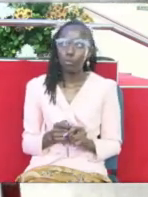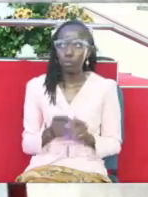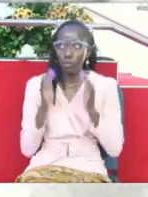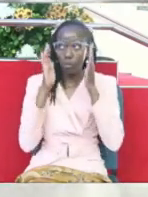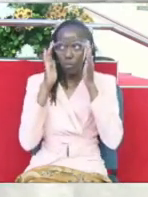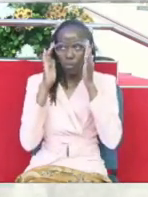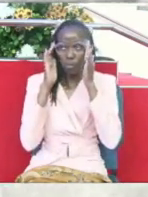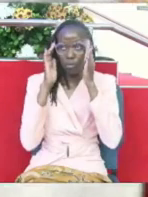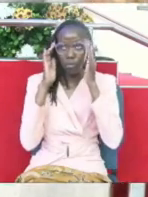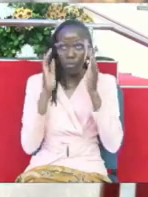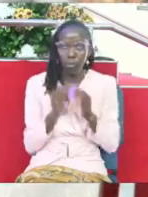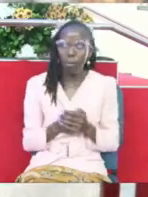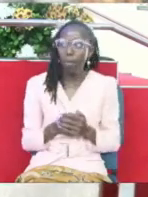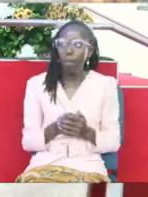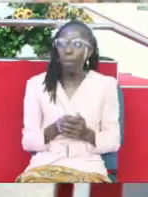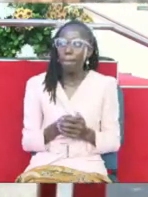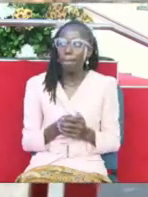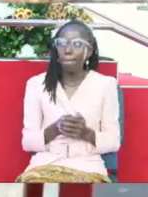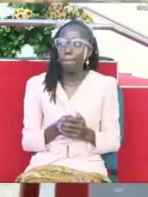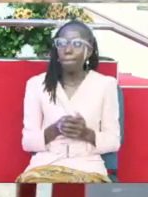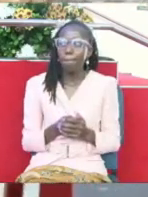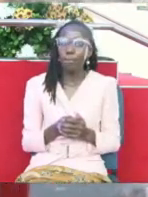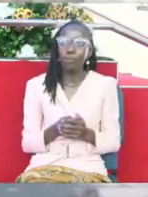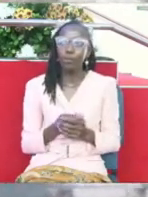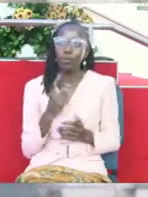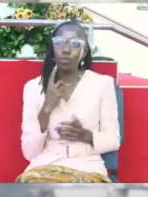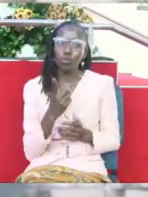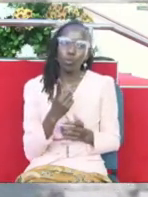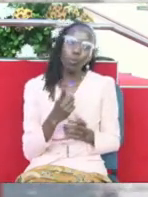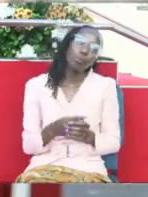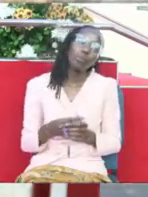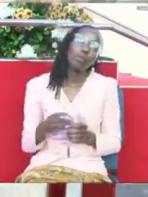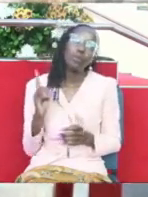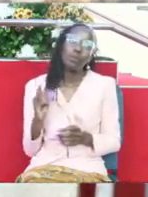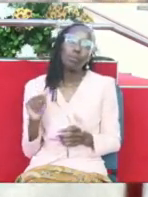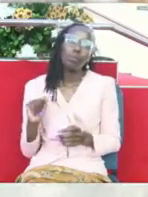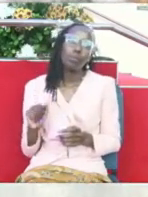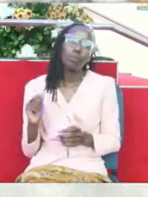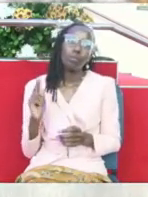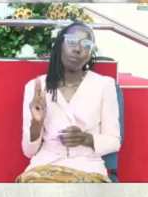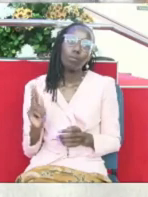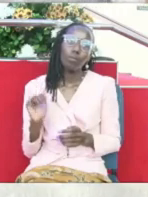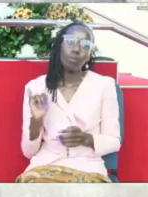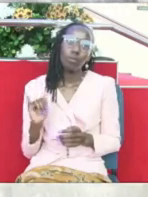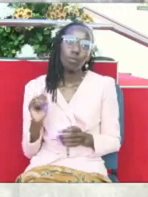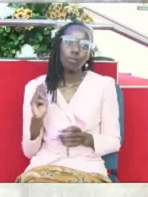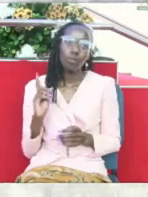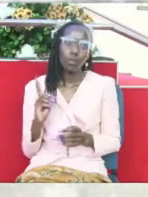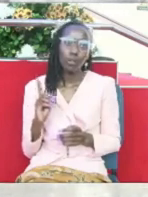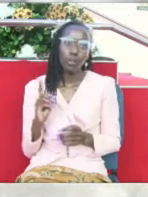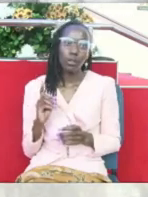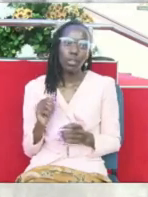wa vita. He is not dressed in the regalia of a warrior. Hajavaa mavazi ya kivita. But in the spiritual realm he has the regalia